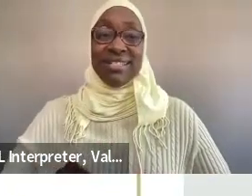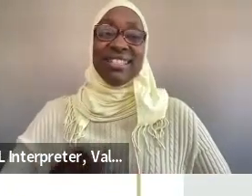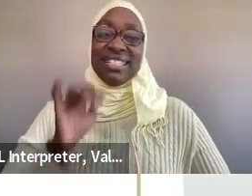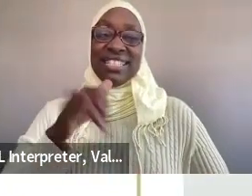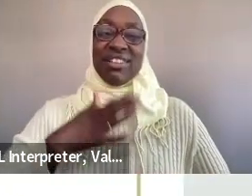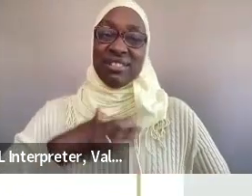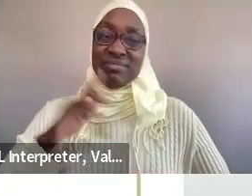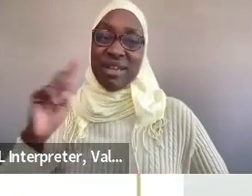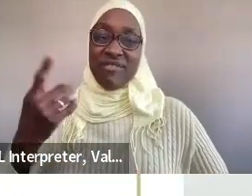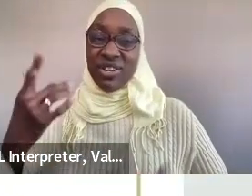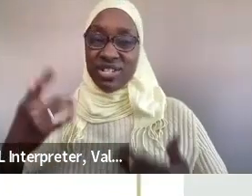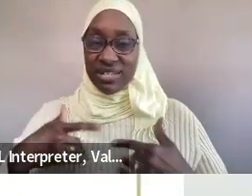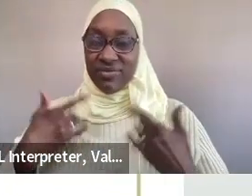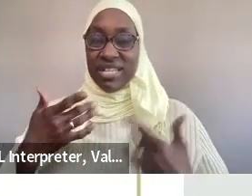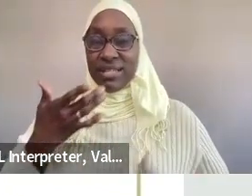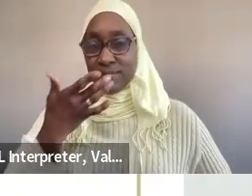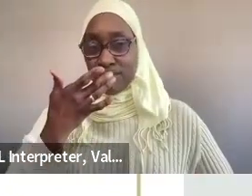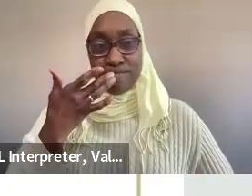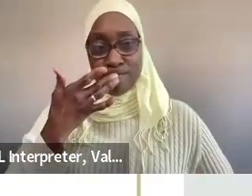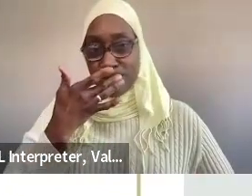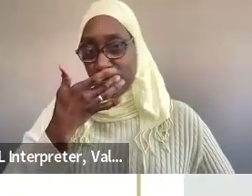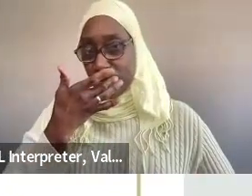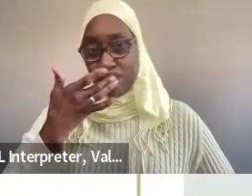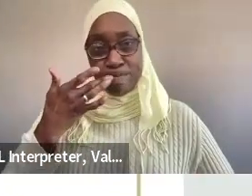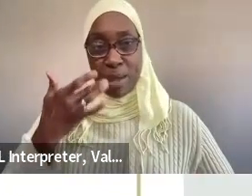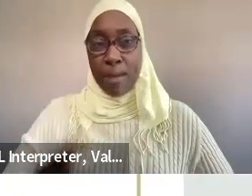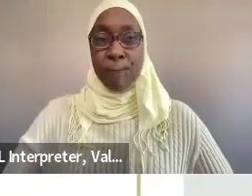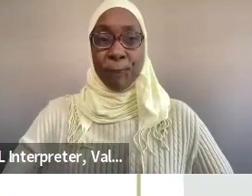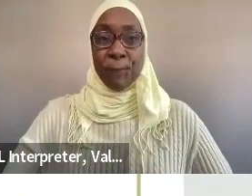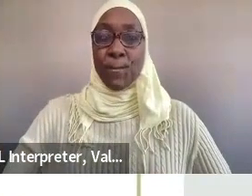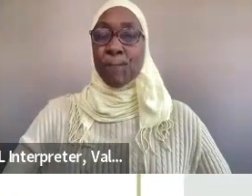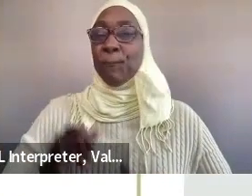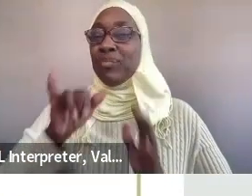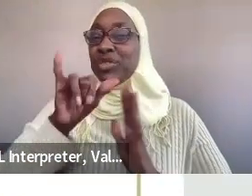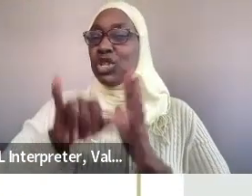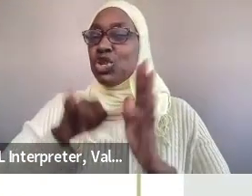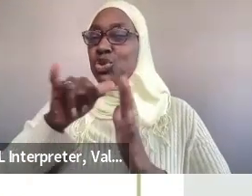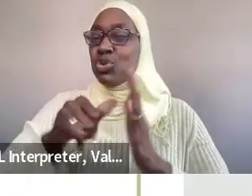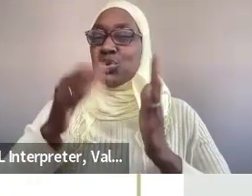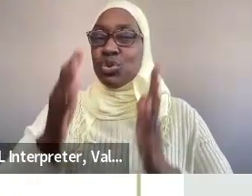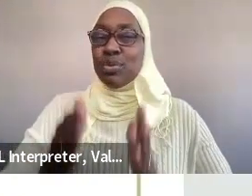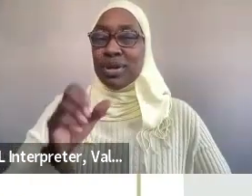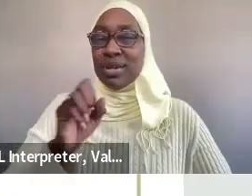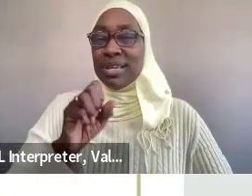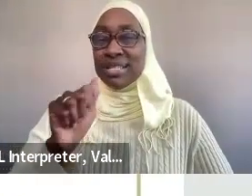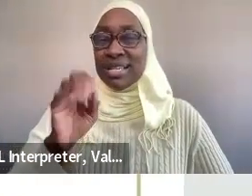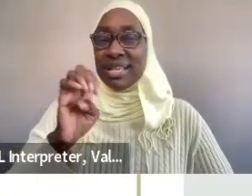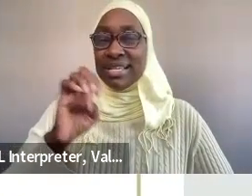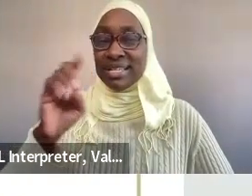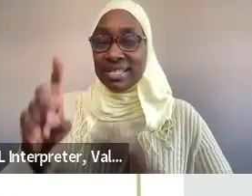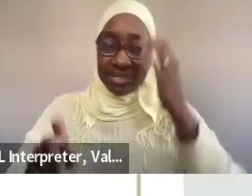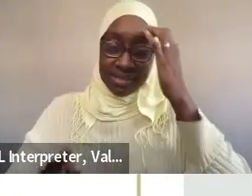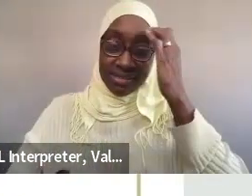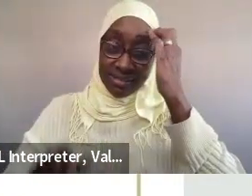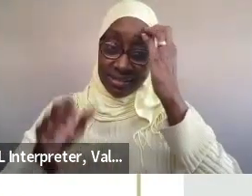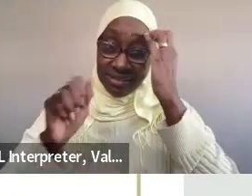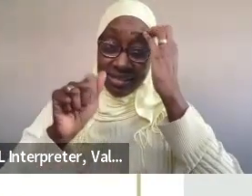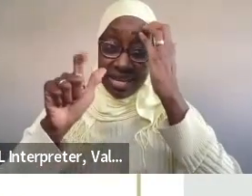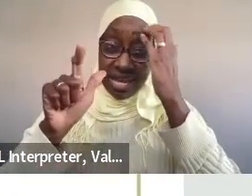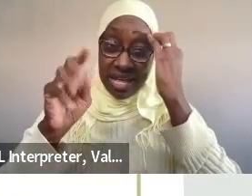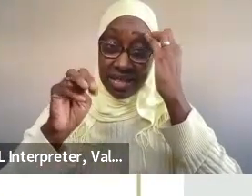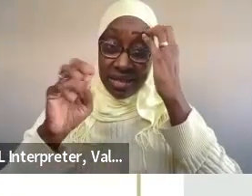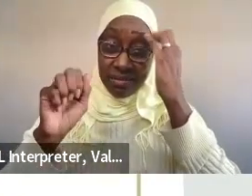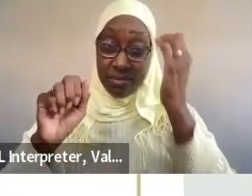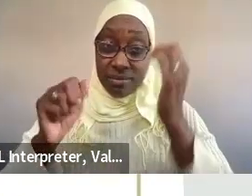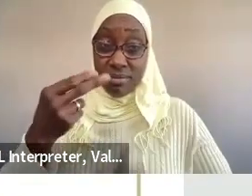was by a YouTuber called Syed Al Mohammed, and he spoke about how to stay hopeful through addiction. He told about his